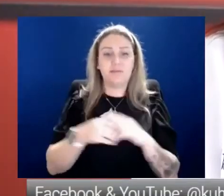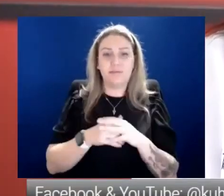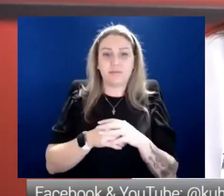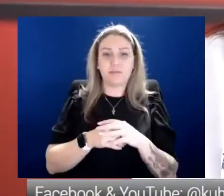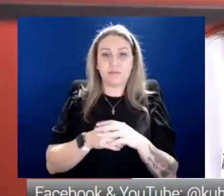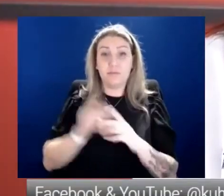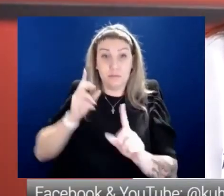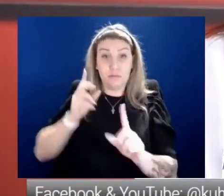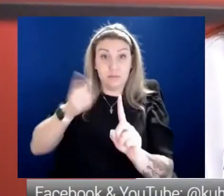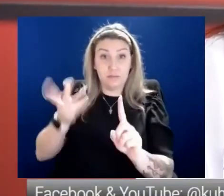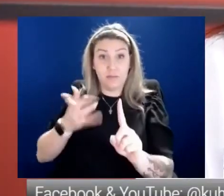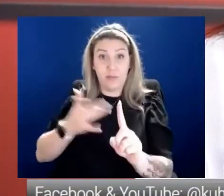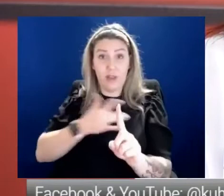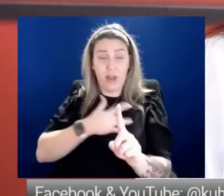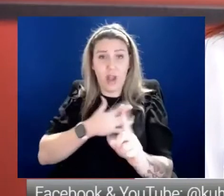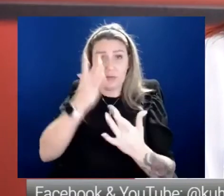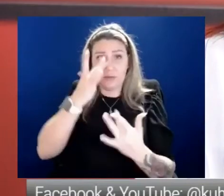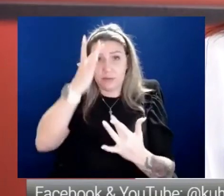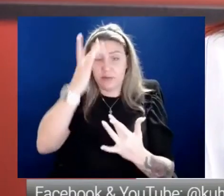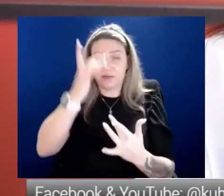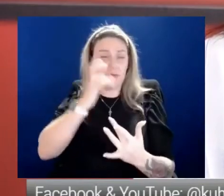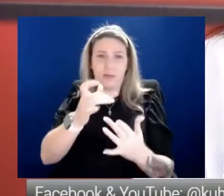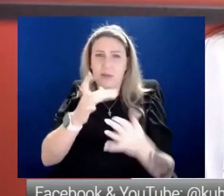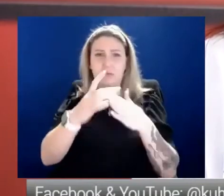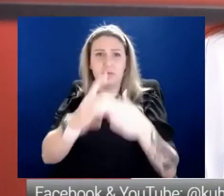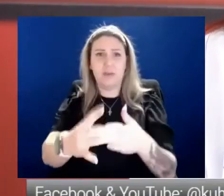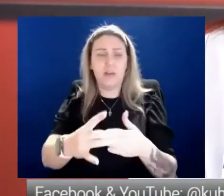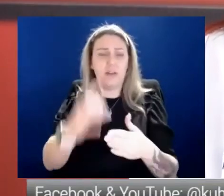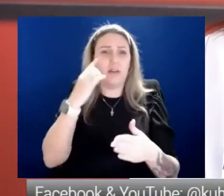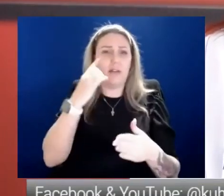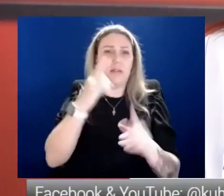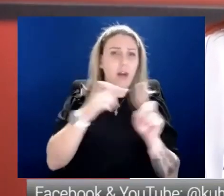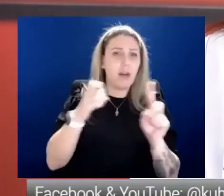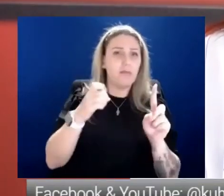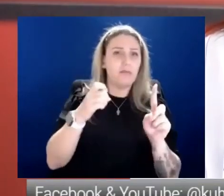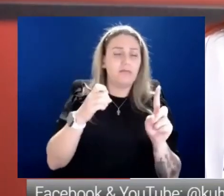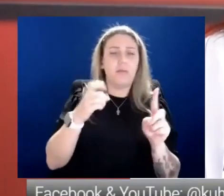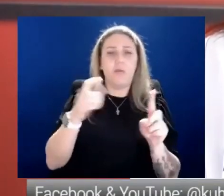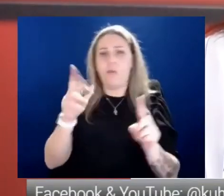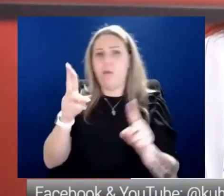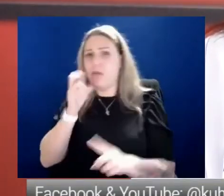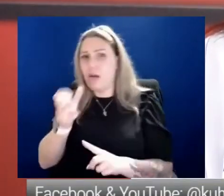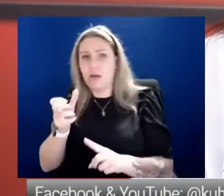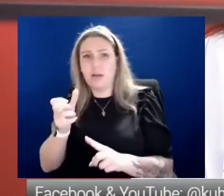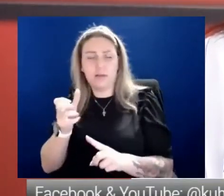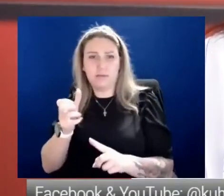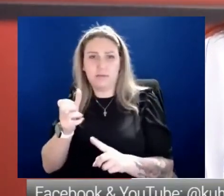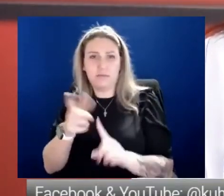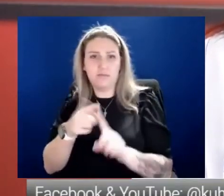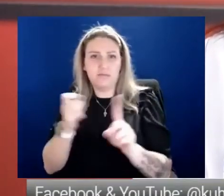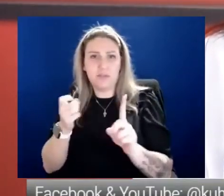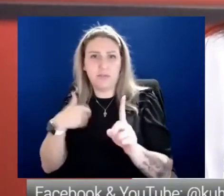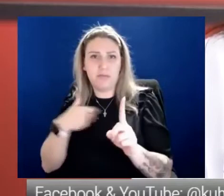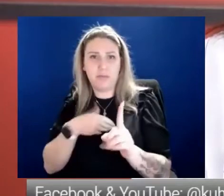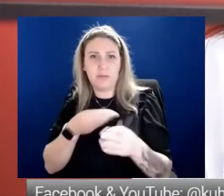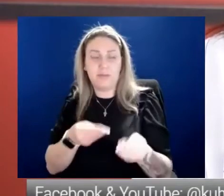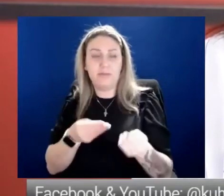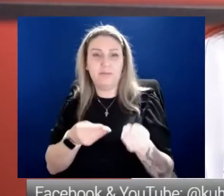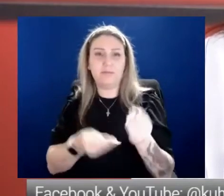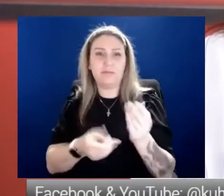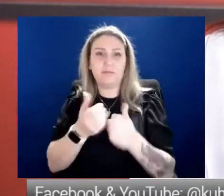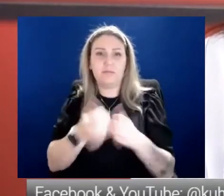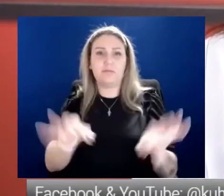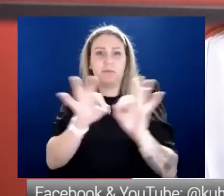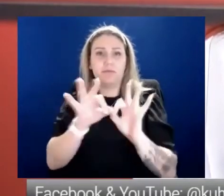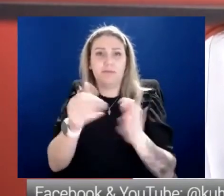is not driven by your decision to or to not breastfeed, and there are a lot more important things to focus on, and don't let this be a driver as far